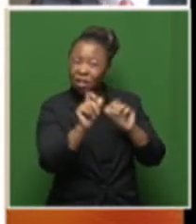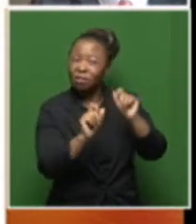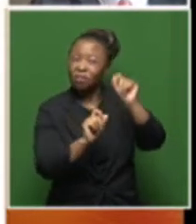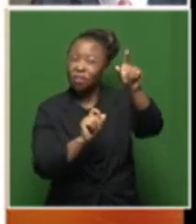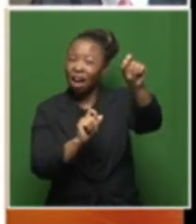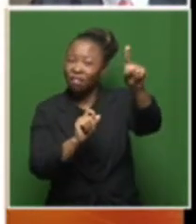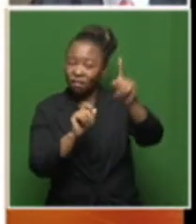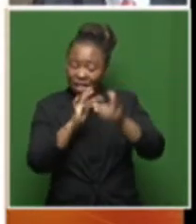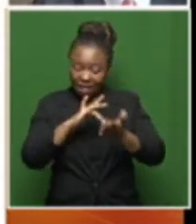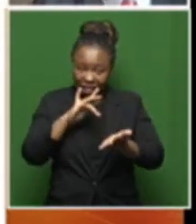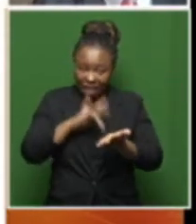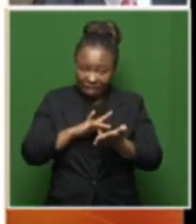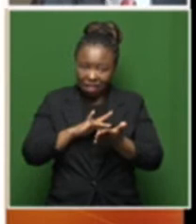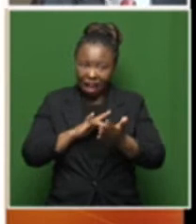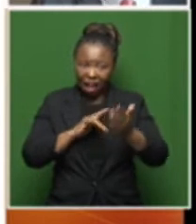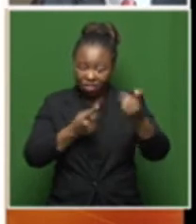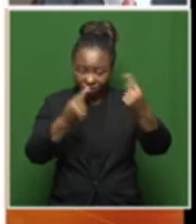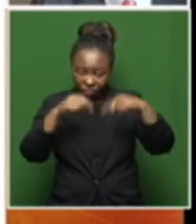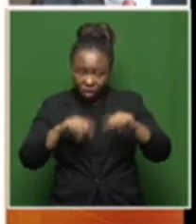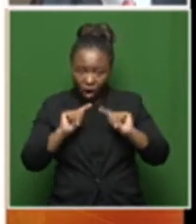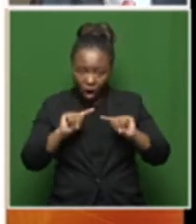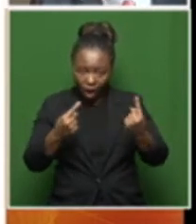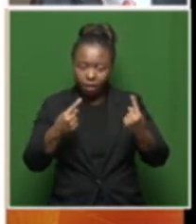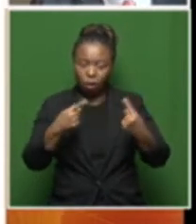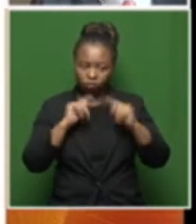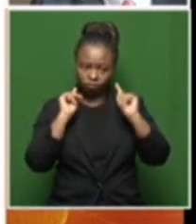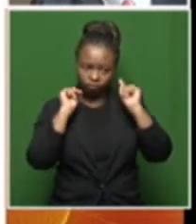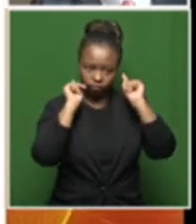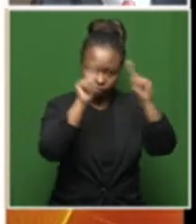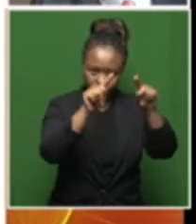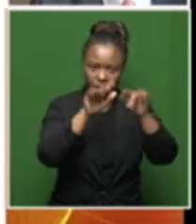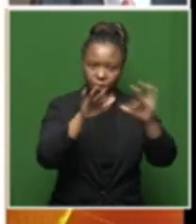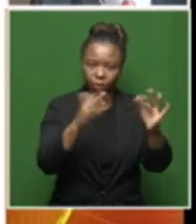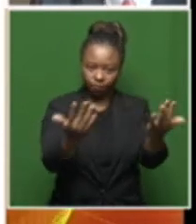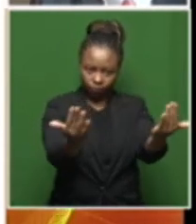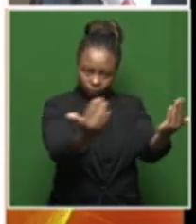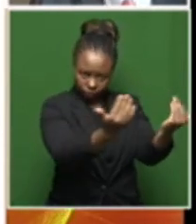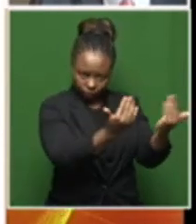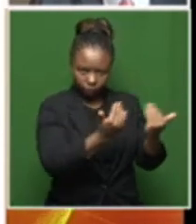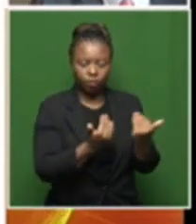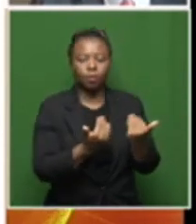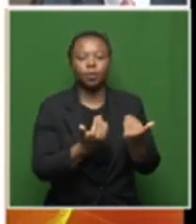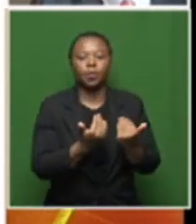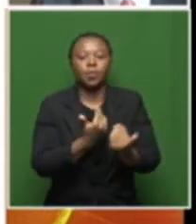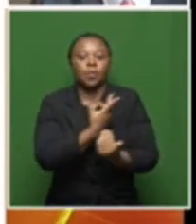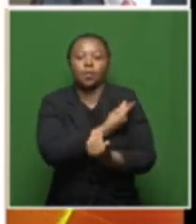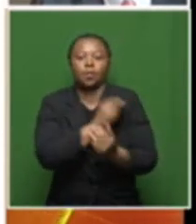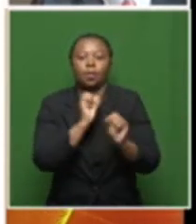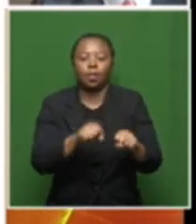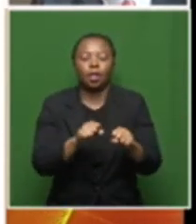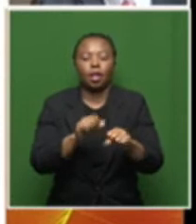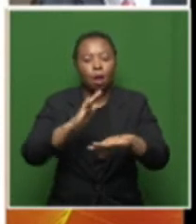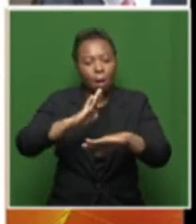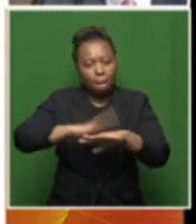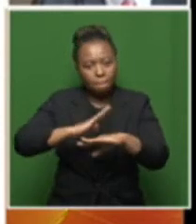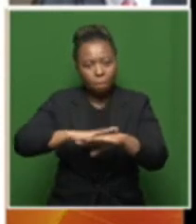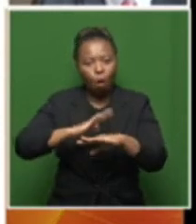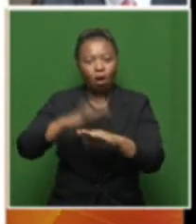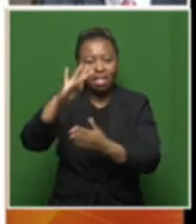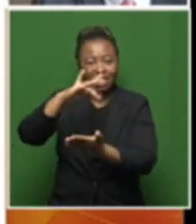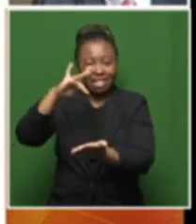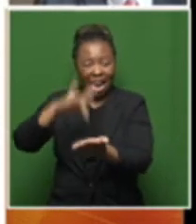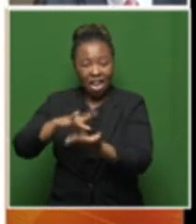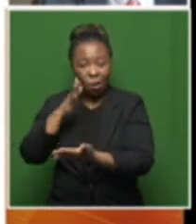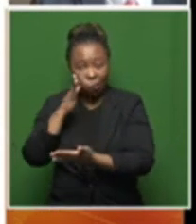from the major centers. This will continue to roll out, and we will continue to add sites that are available for